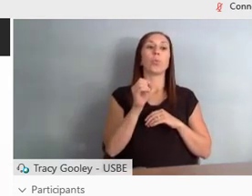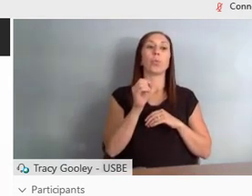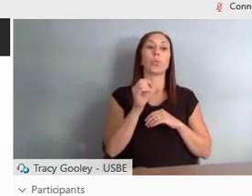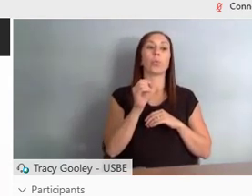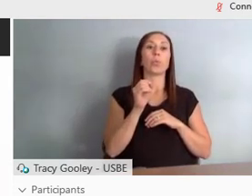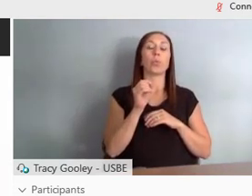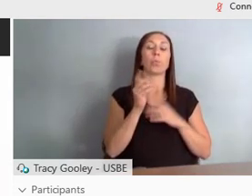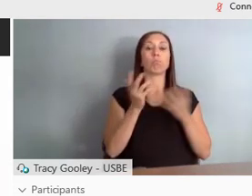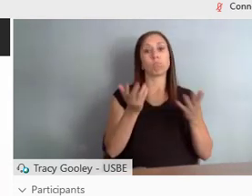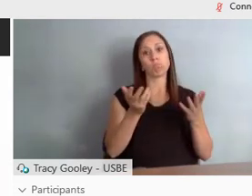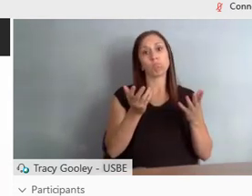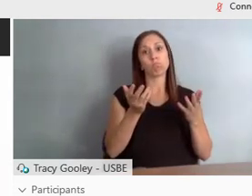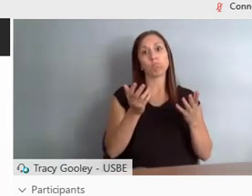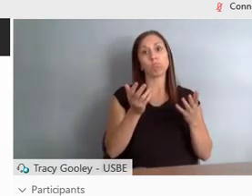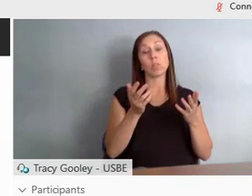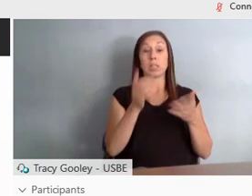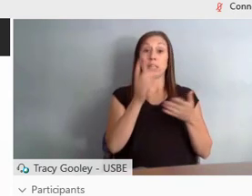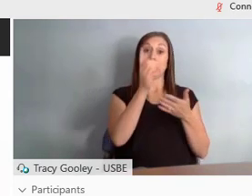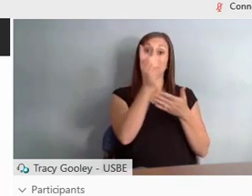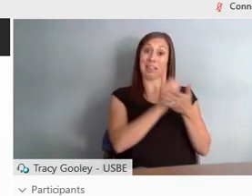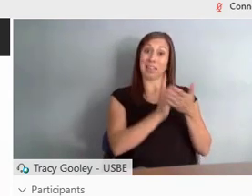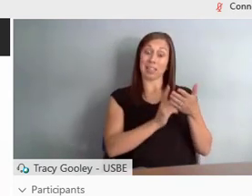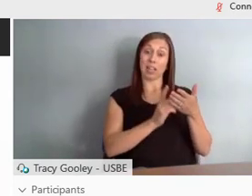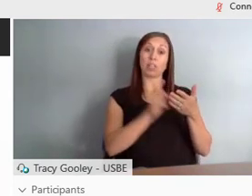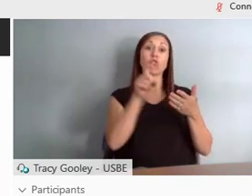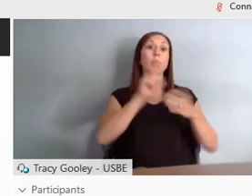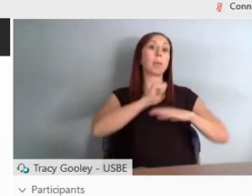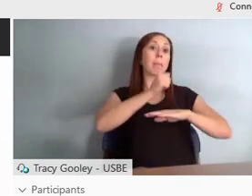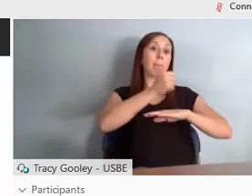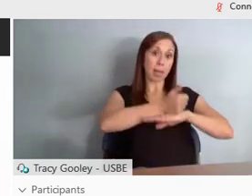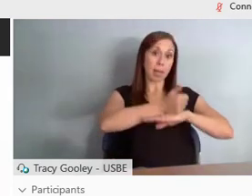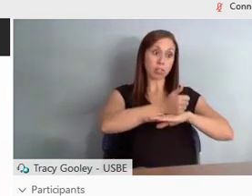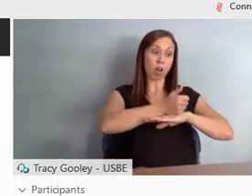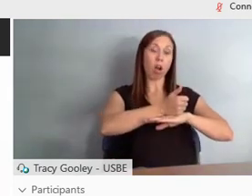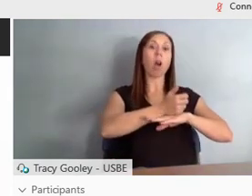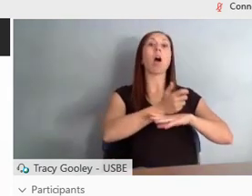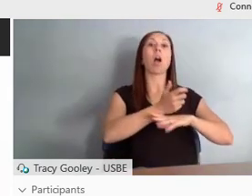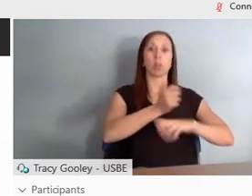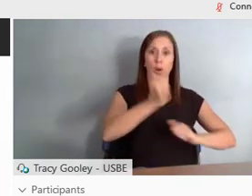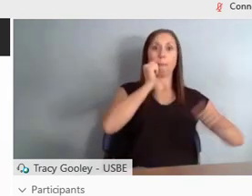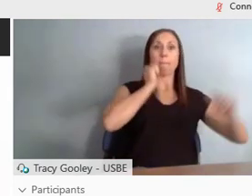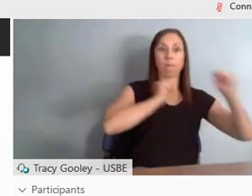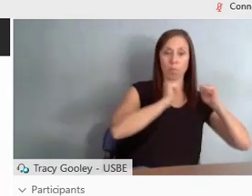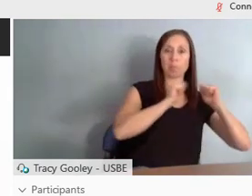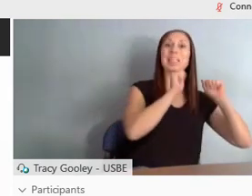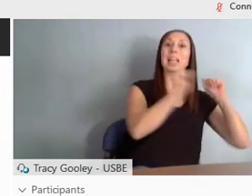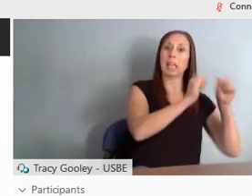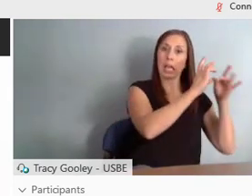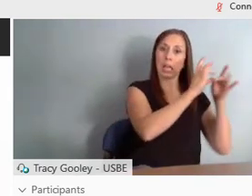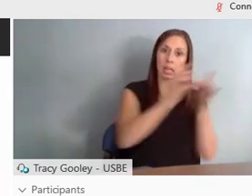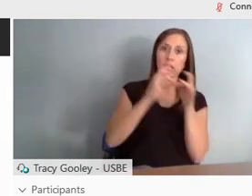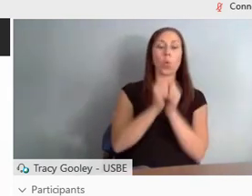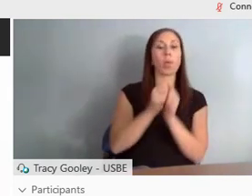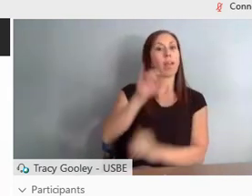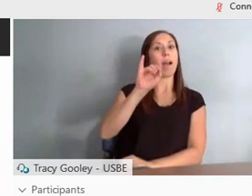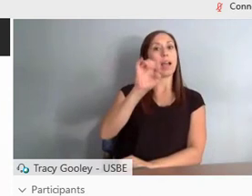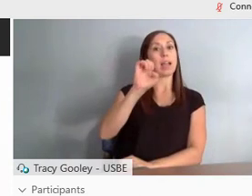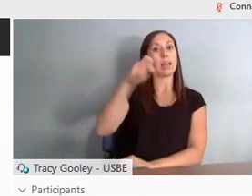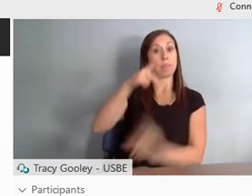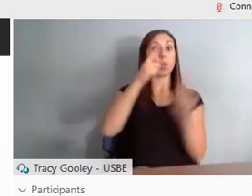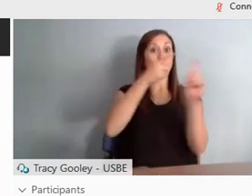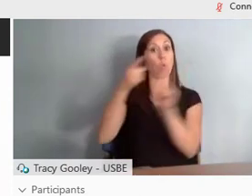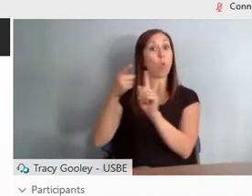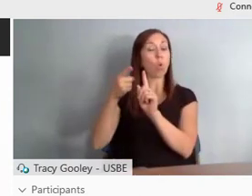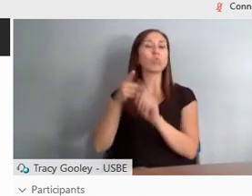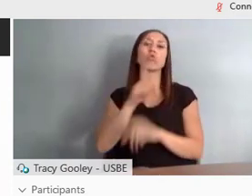It really is designed to be based upon performance. It can align to IEP goals, and really it's meant to be covering